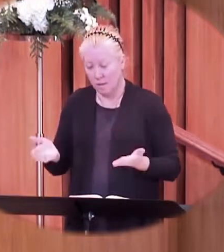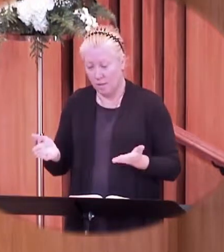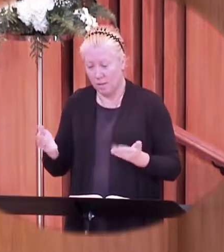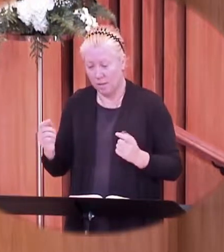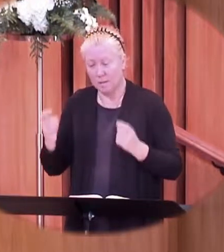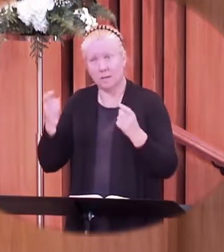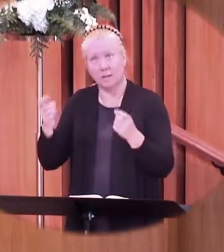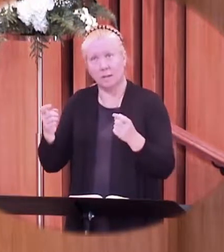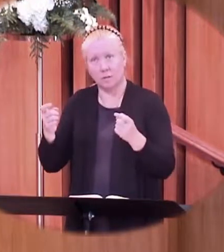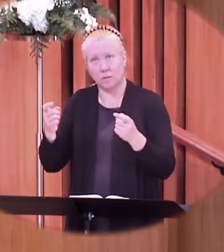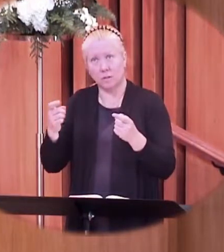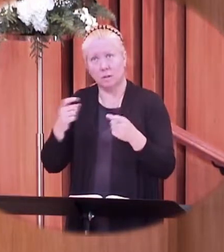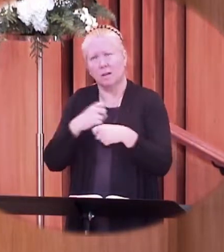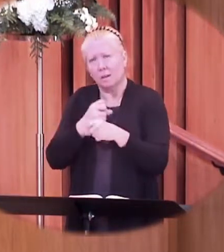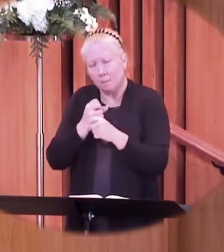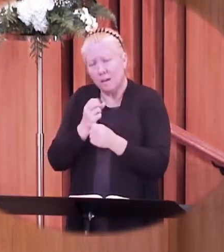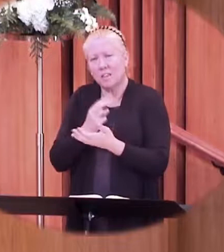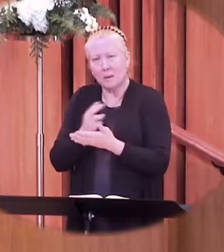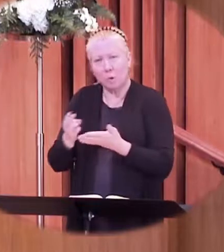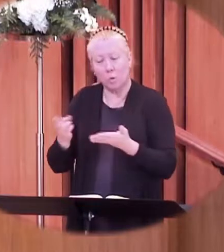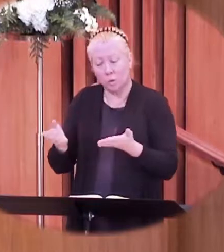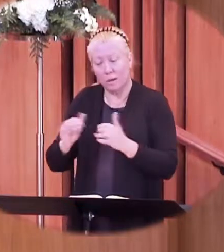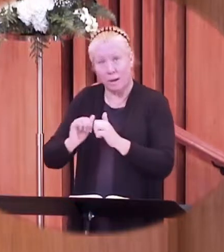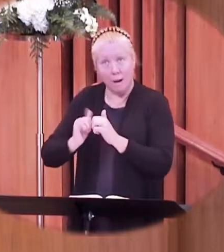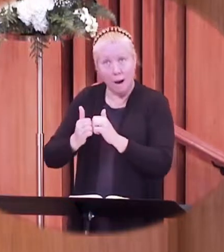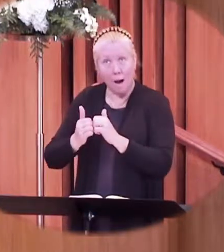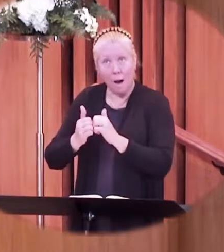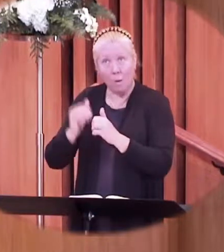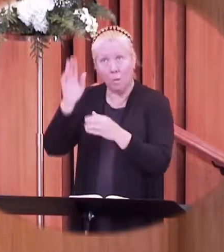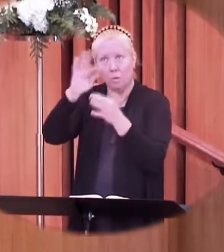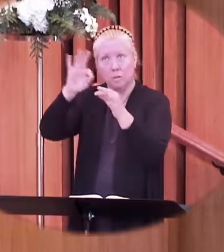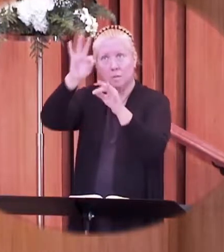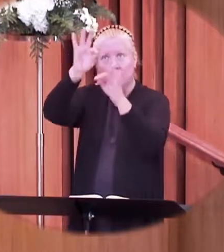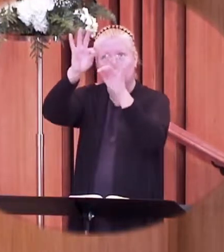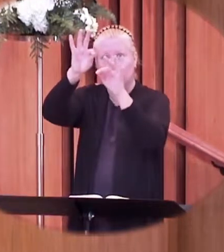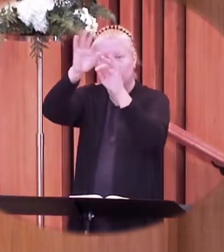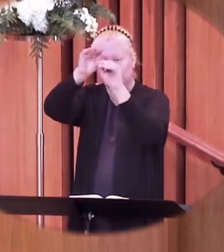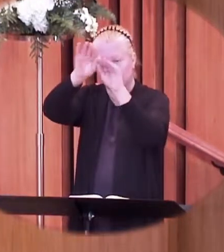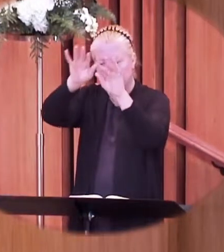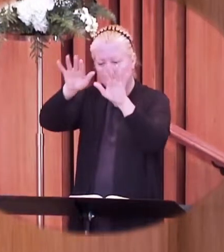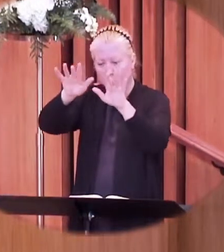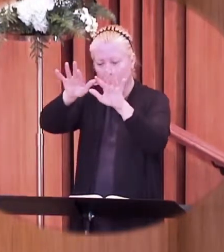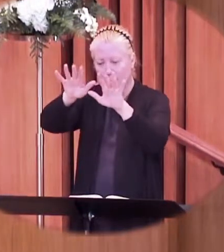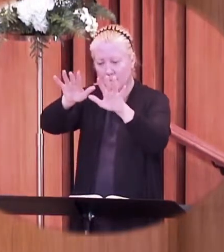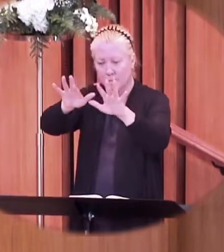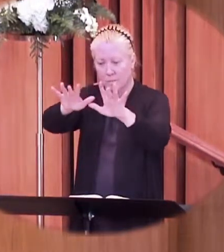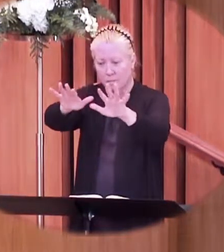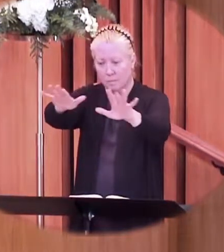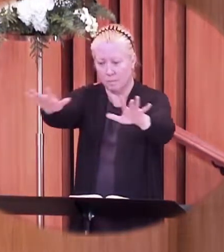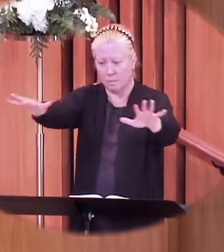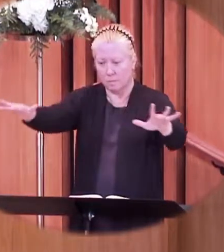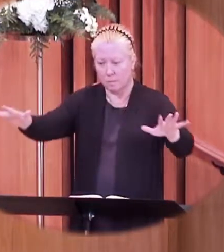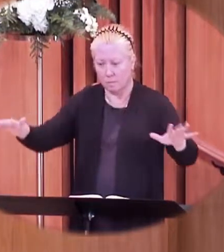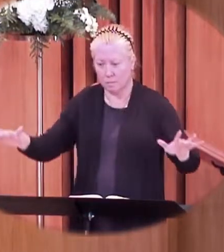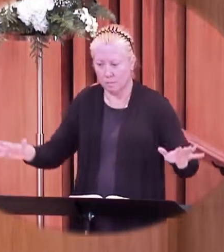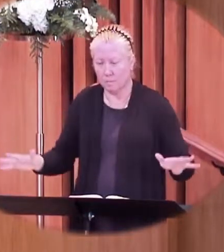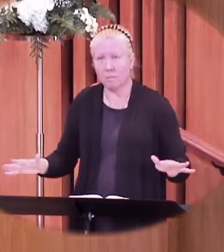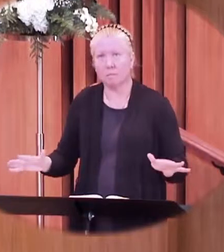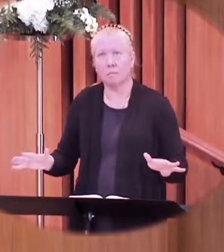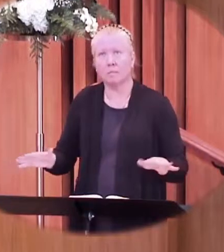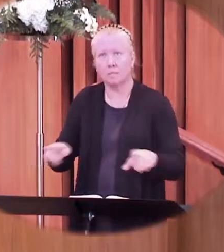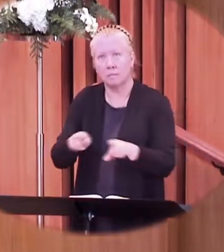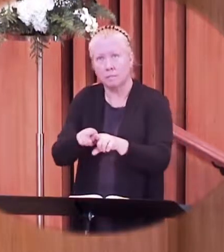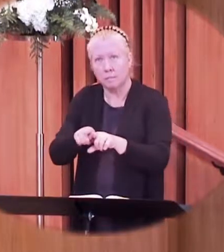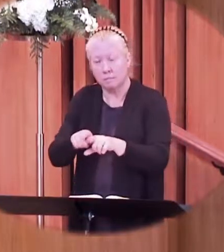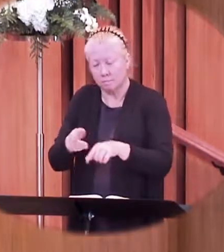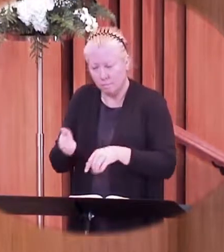these gifts, we pray, by sending down your Spirit upon them like the dewfall, so that they